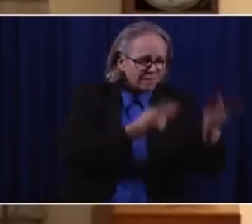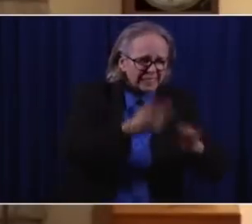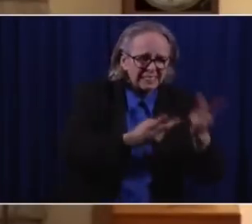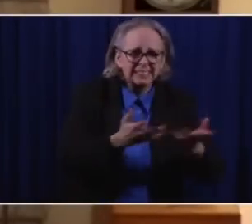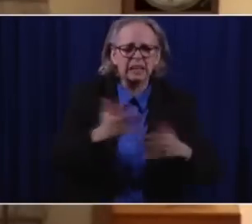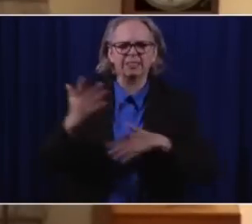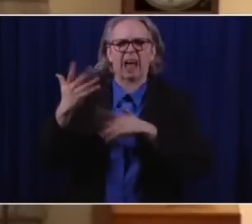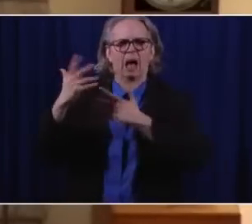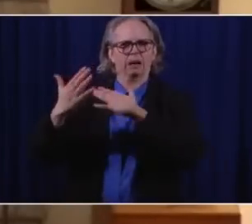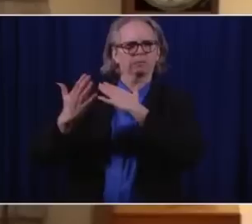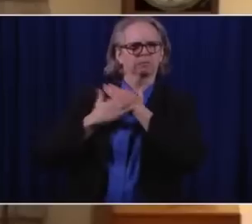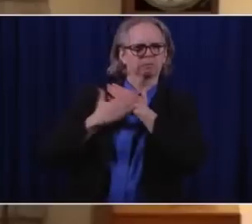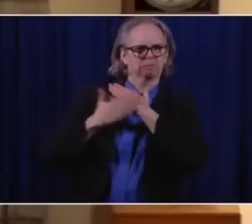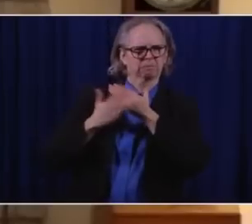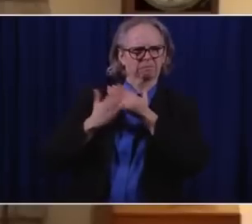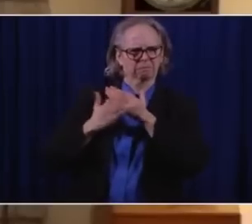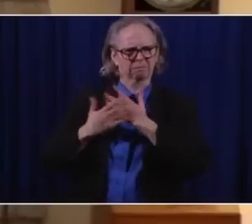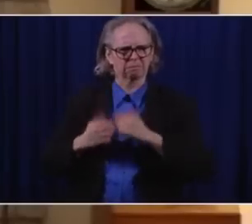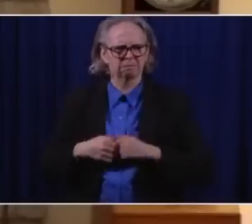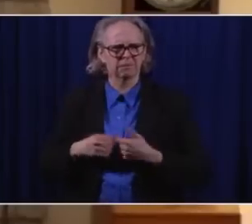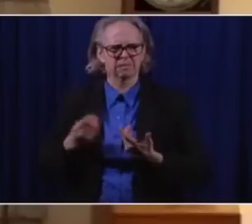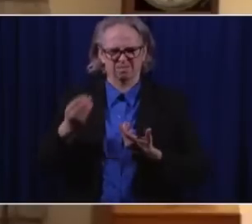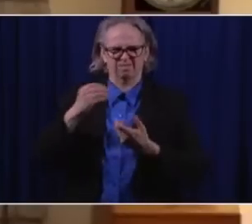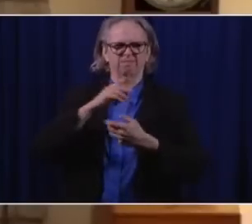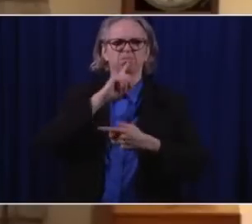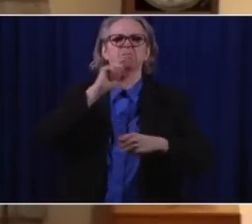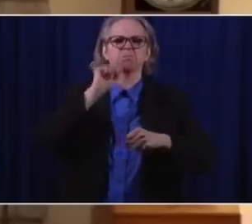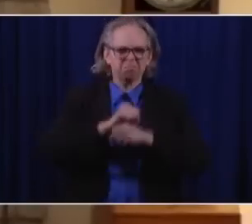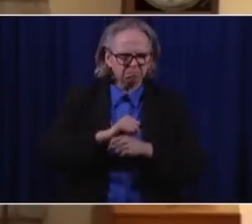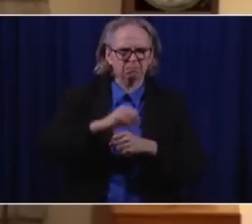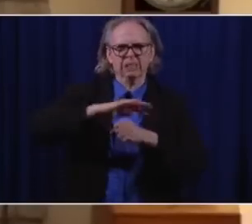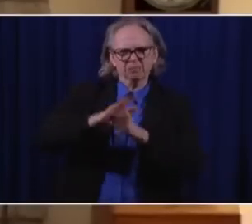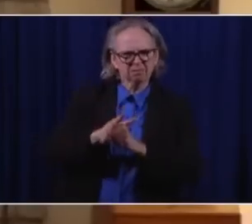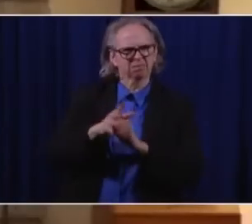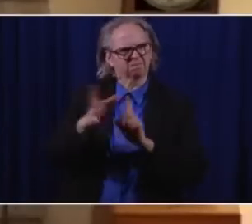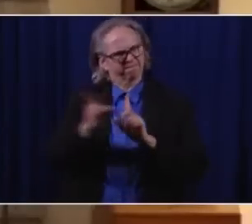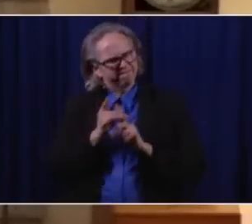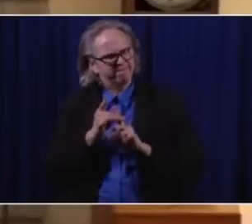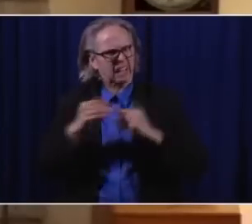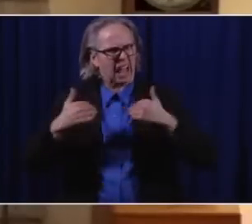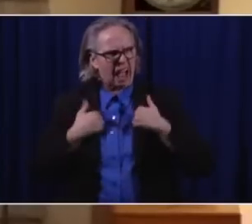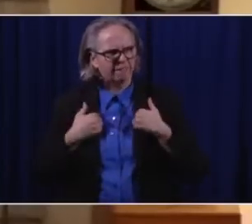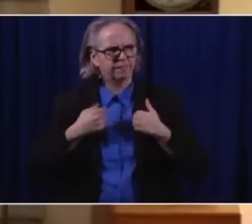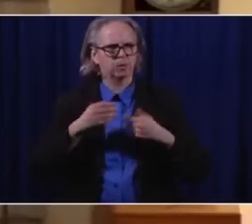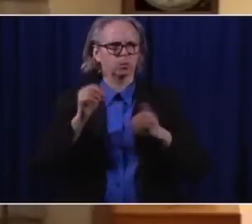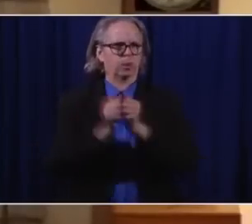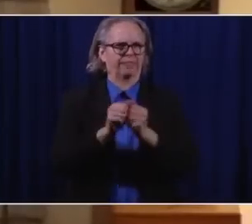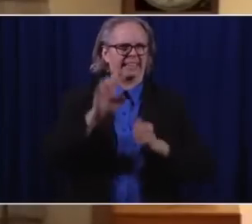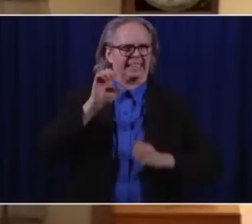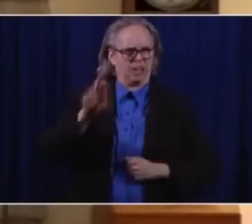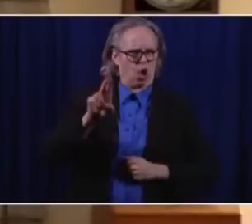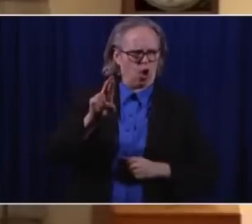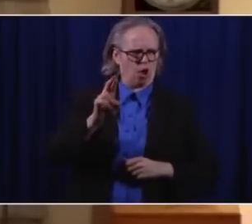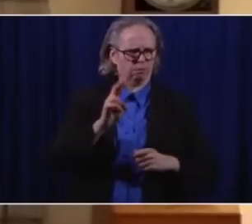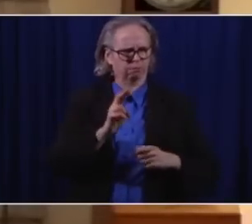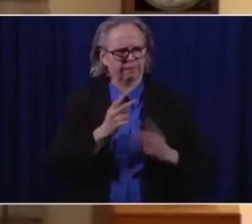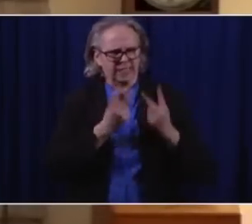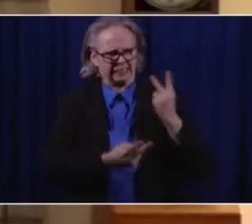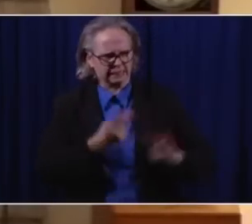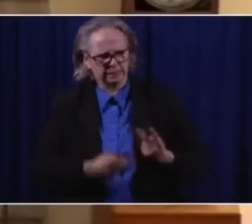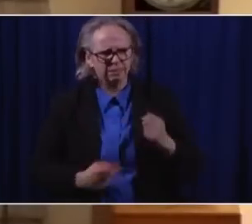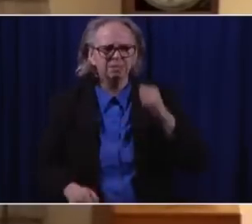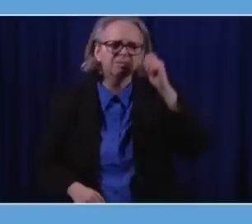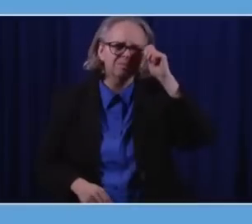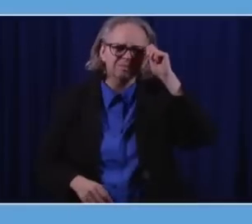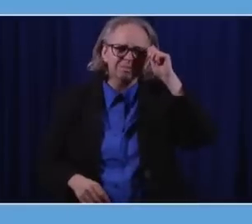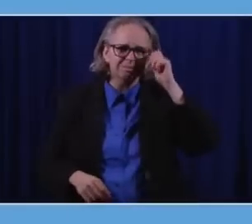diagnosis of patients that presented to Ohio emergency room departments. It's depicted in a 7-day centered